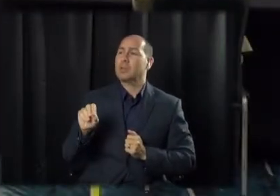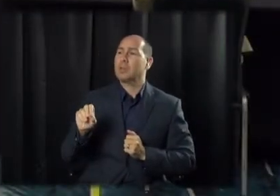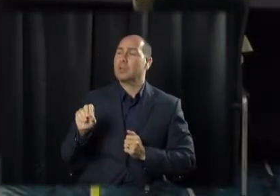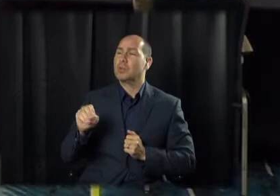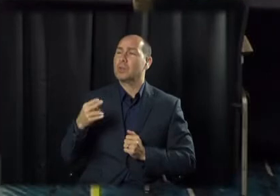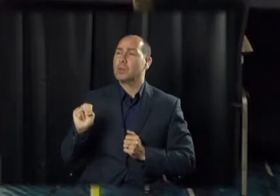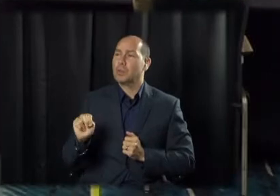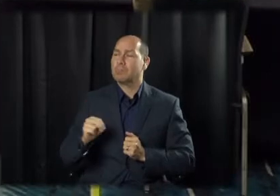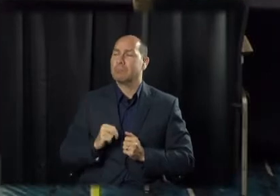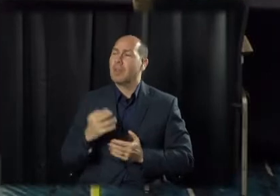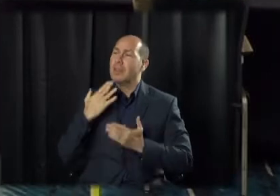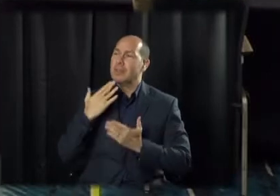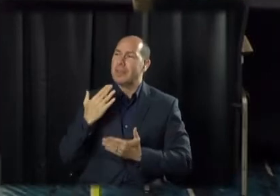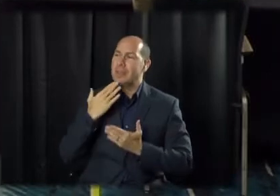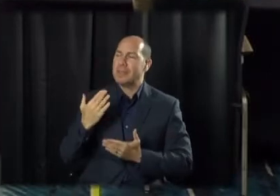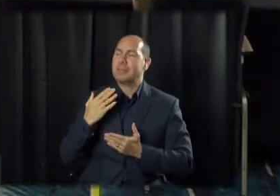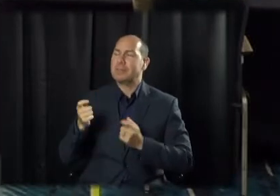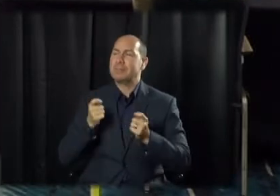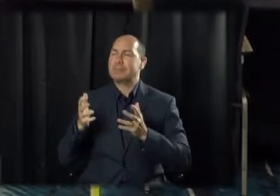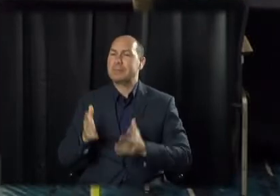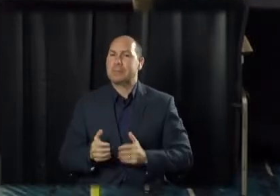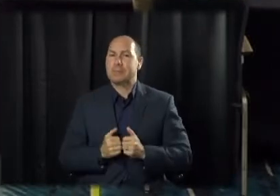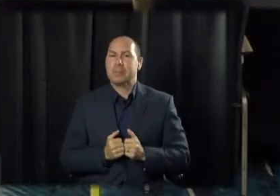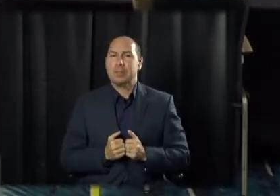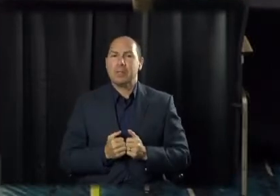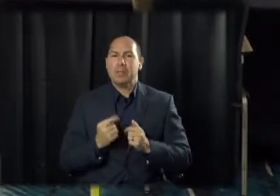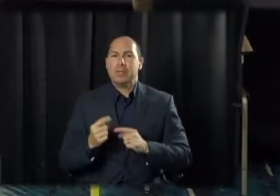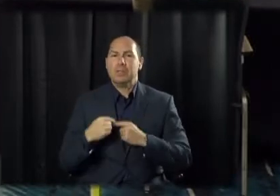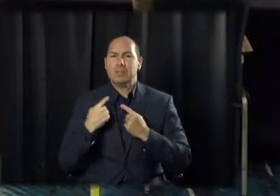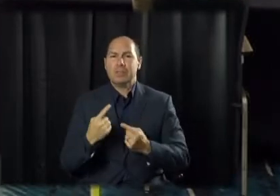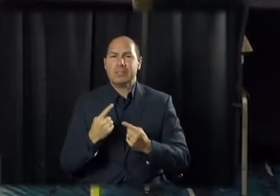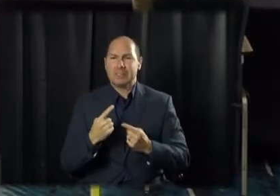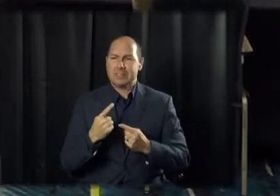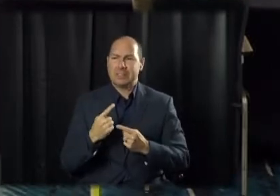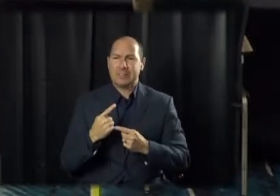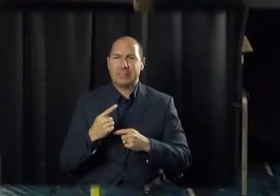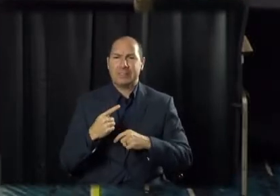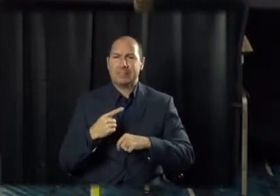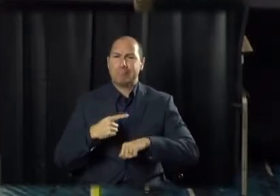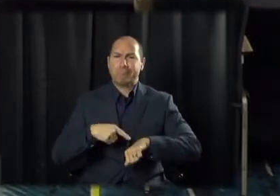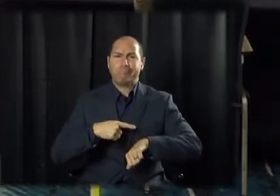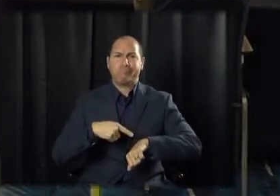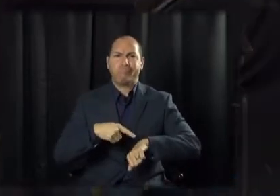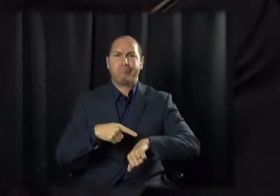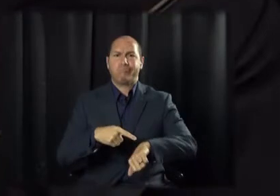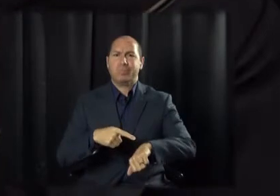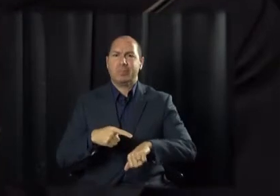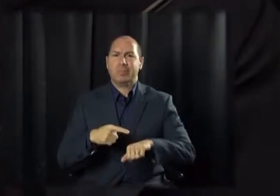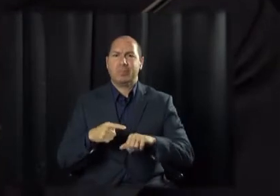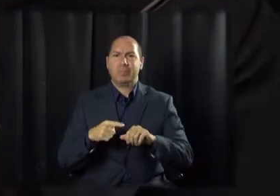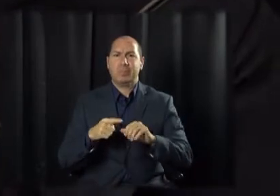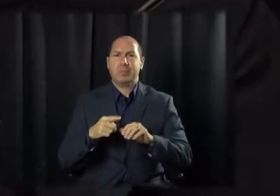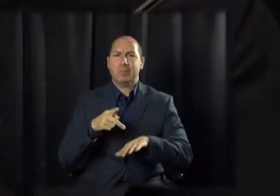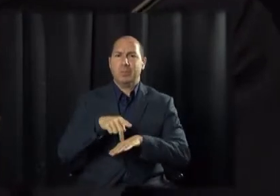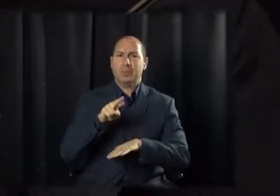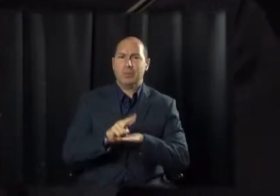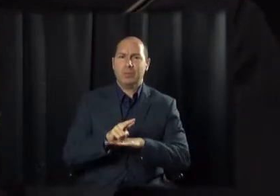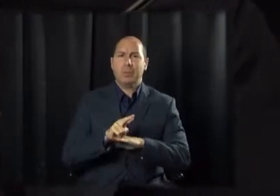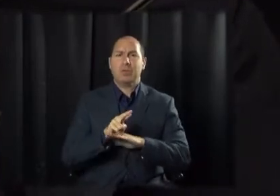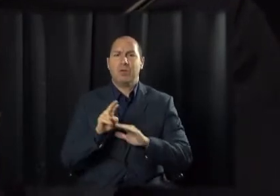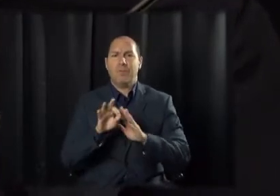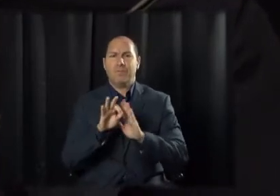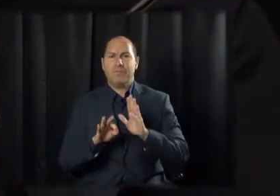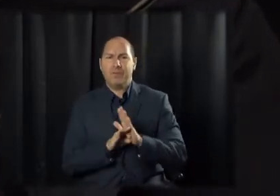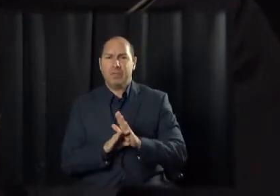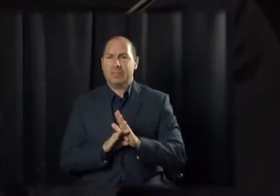Since December, I've spent hundreds of hours on the fiscal condition of Puerto Rico, coming up to speed, learning